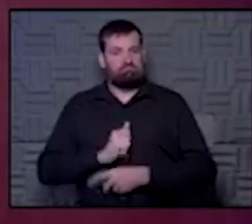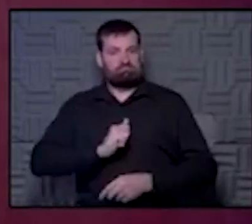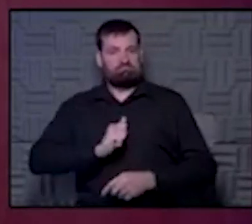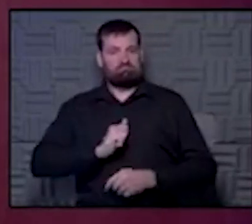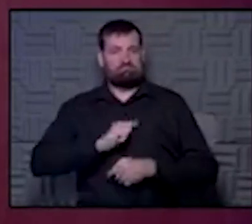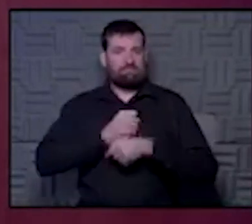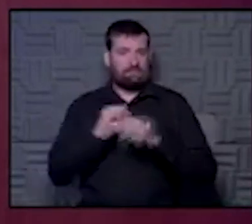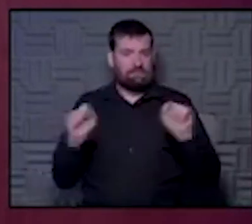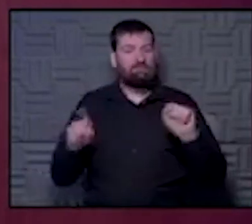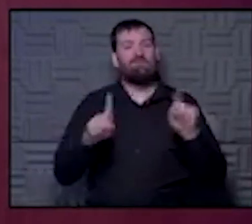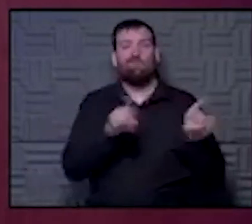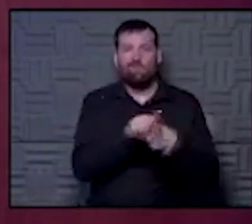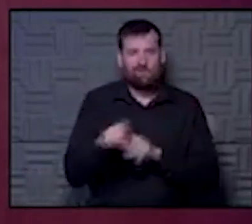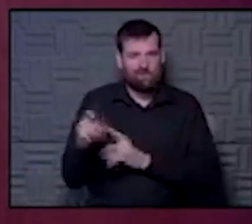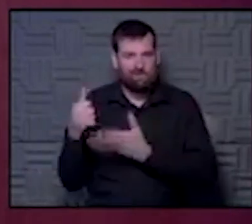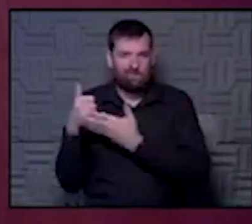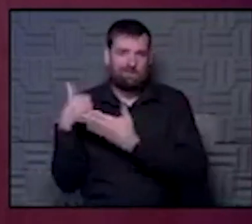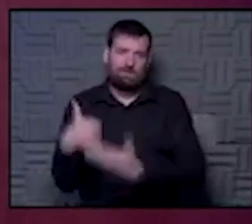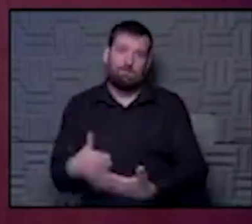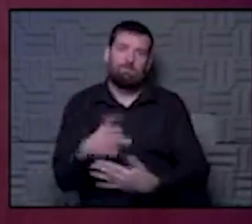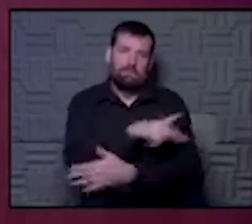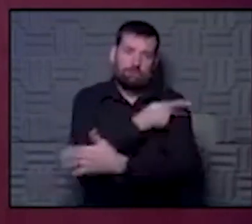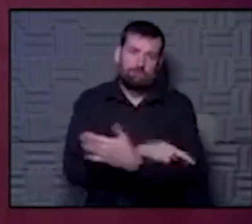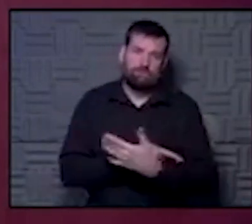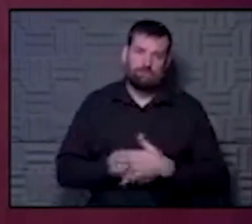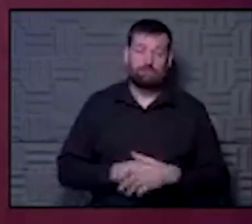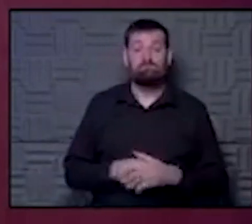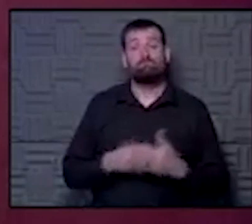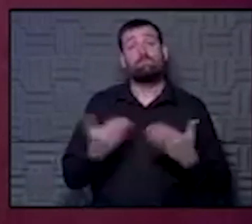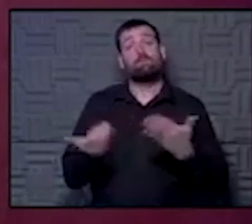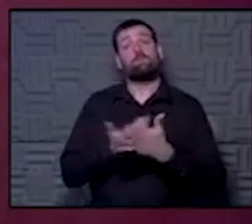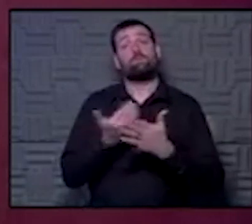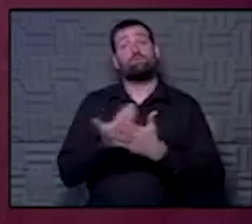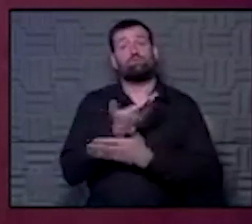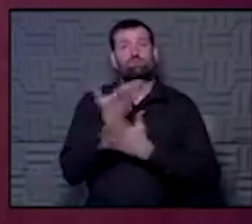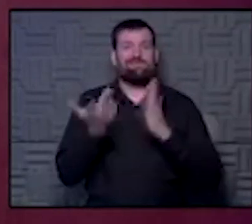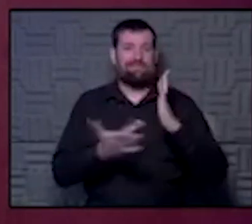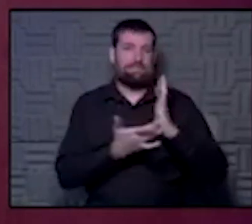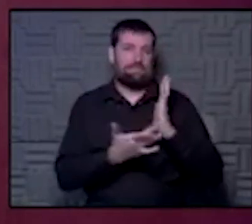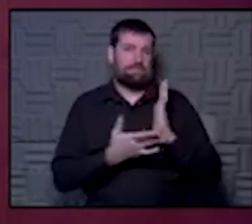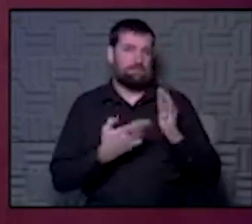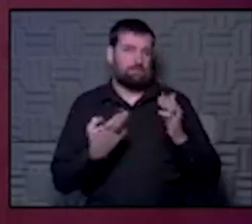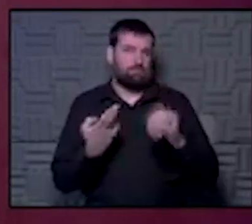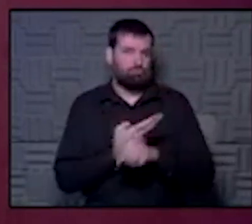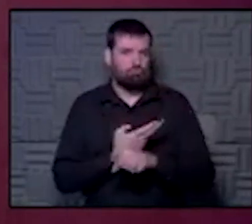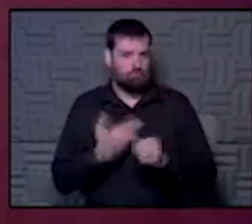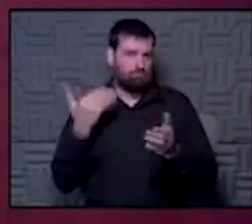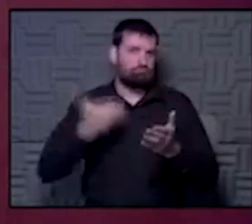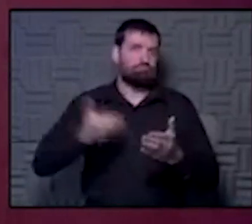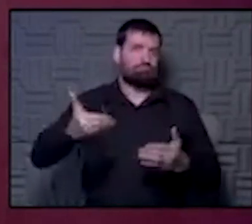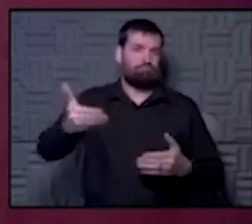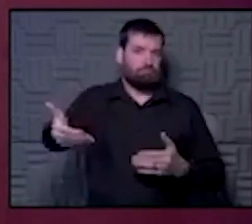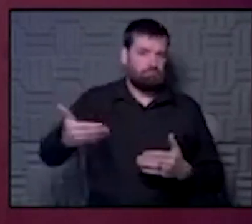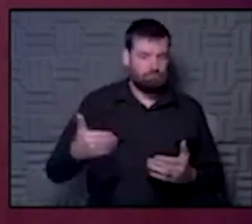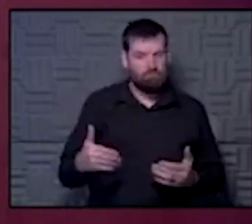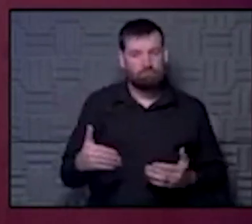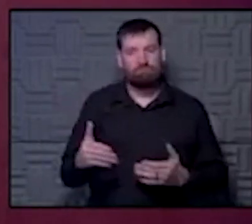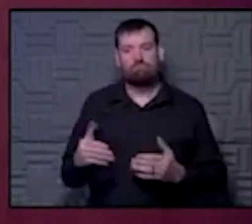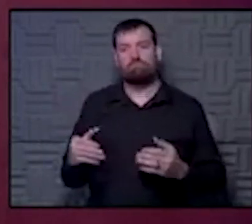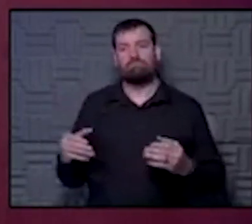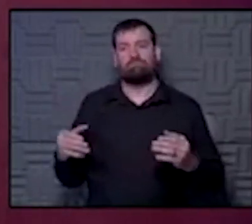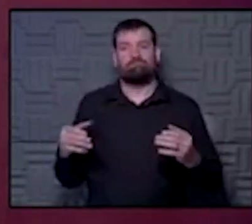but also, help the patients out the best they can. There are some new techniques that we are using more often now with some of our